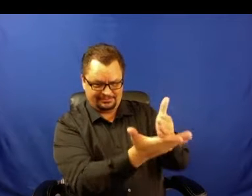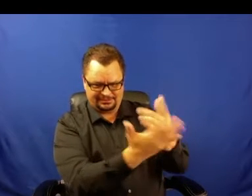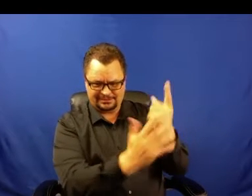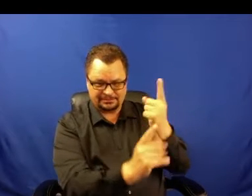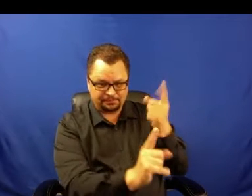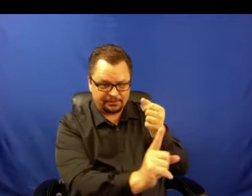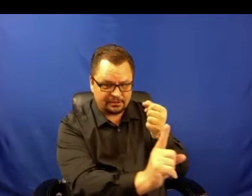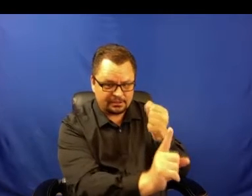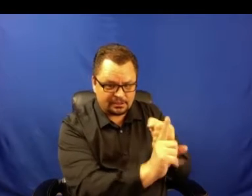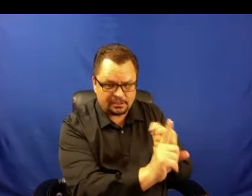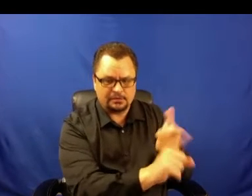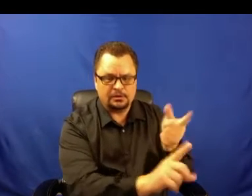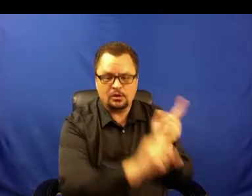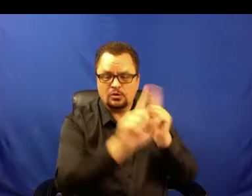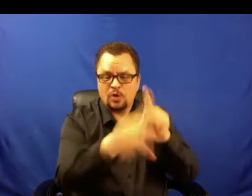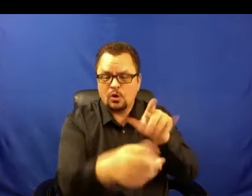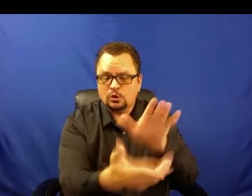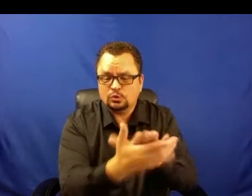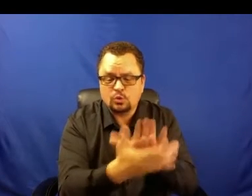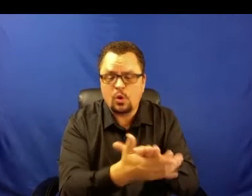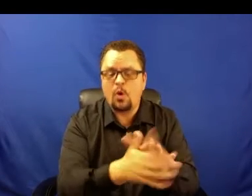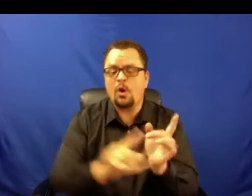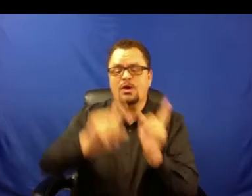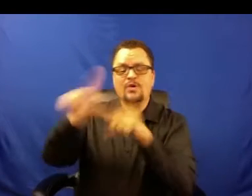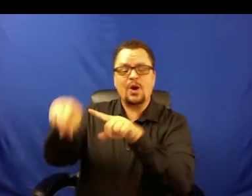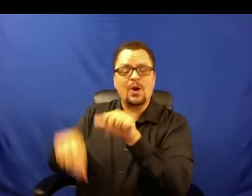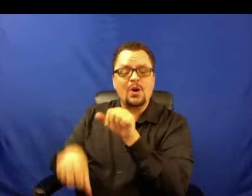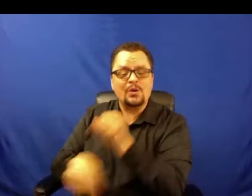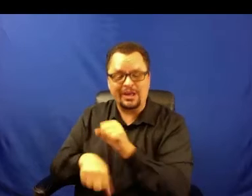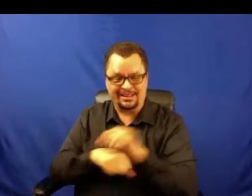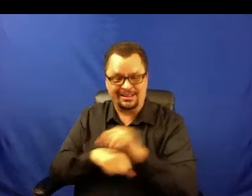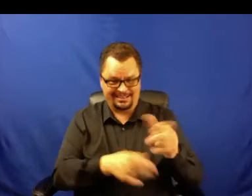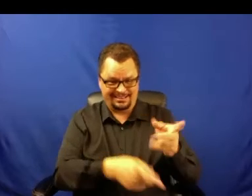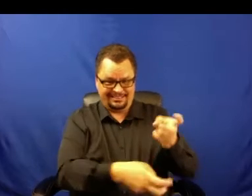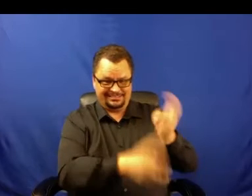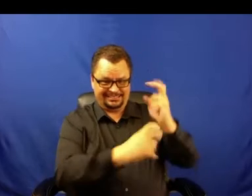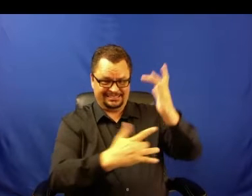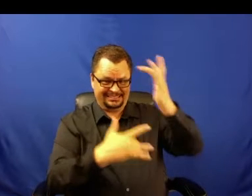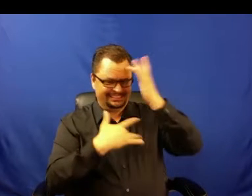well, I thought I had, and that's still a very common